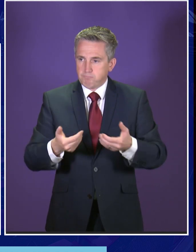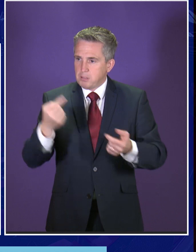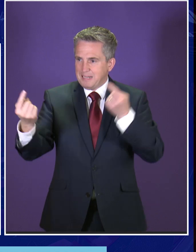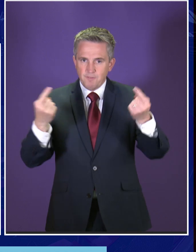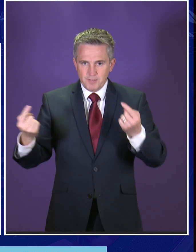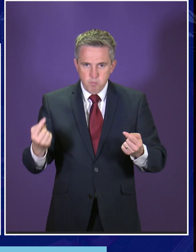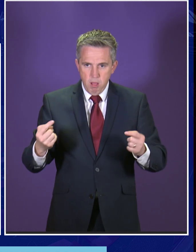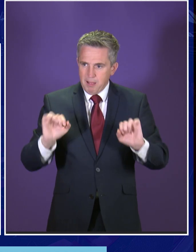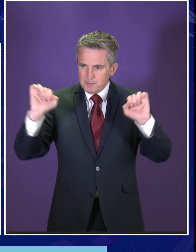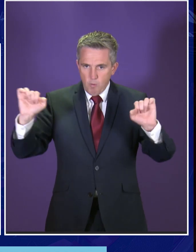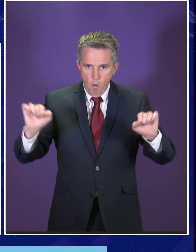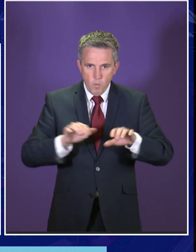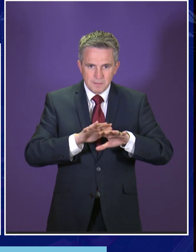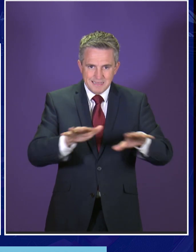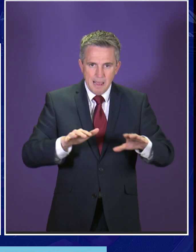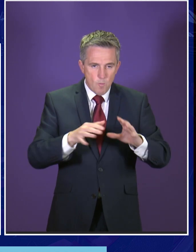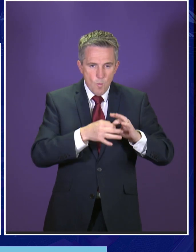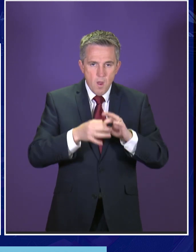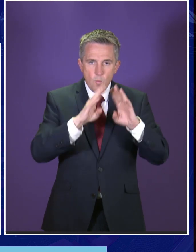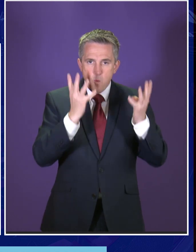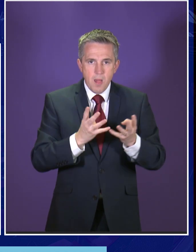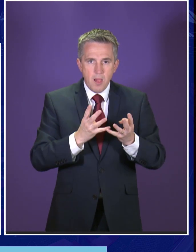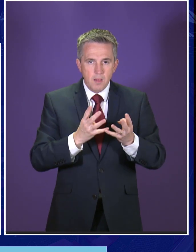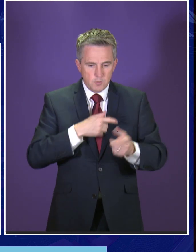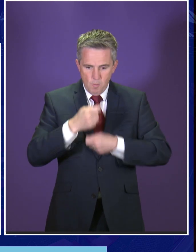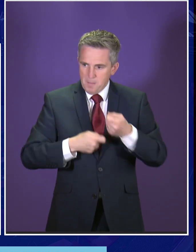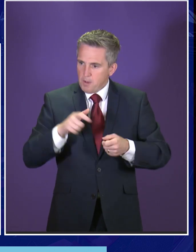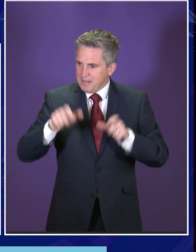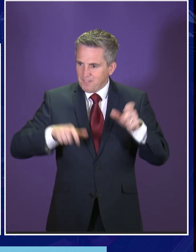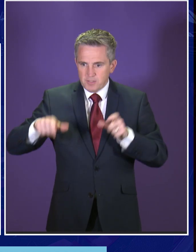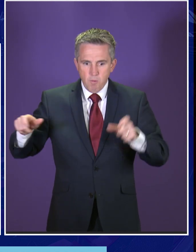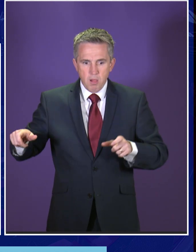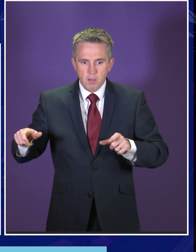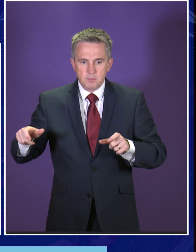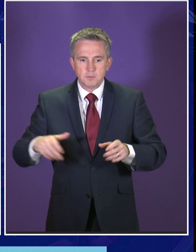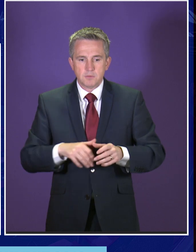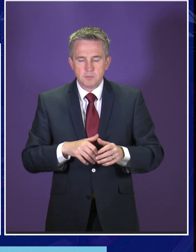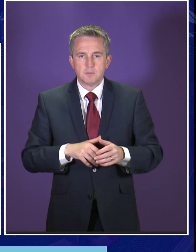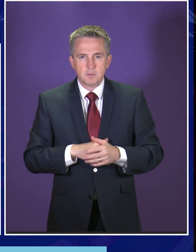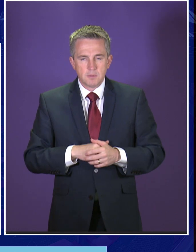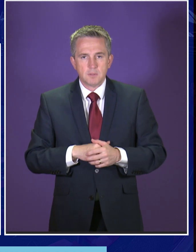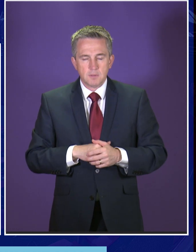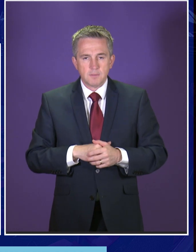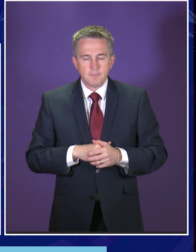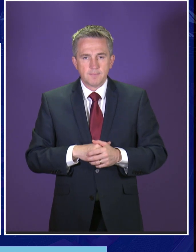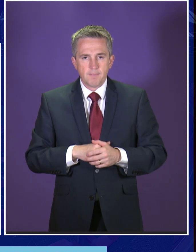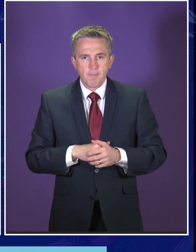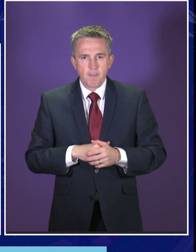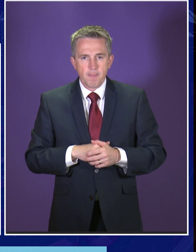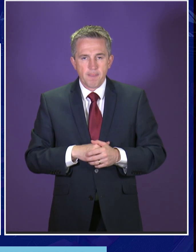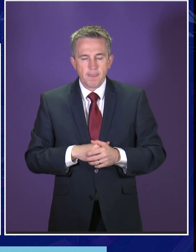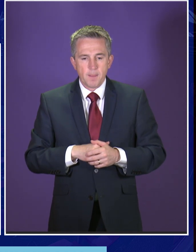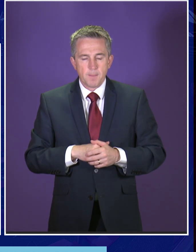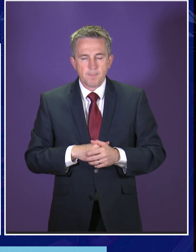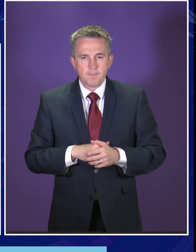We have become individualized without truly becoming individuals, in the words of Zygmunt Bauman, a renowned sociologist of